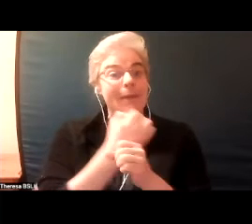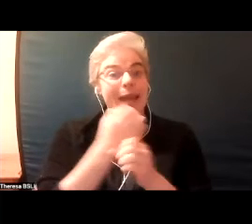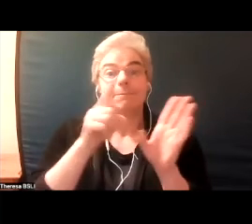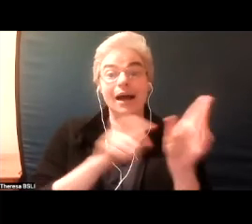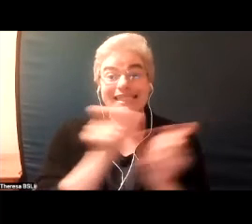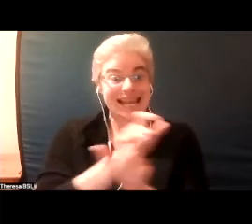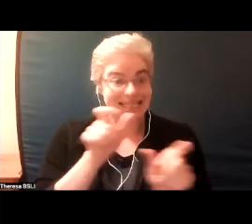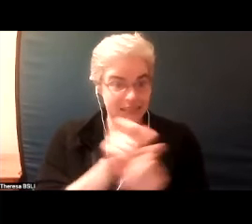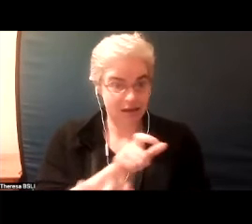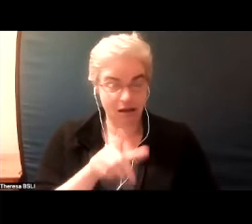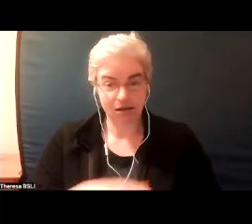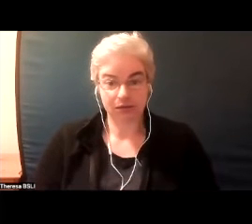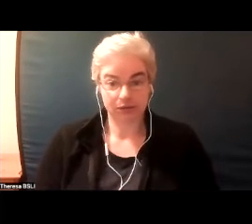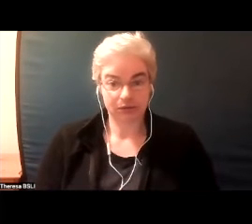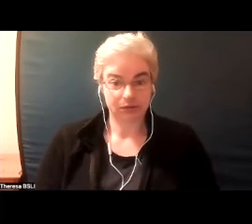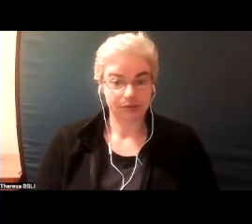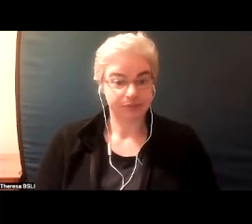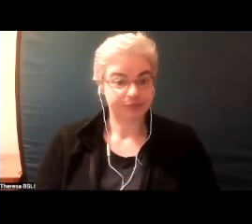If you